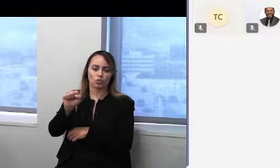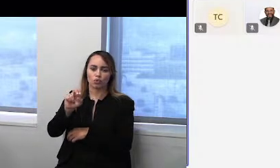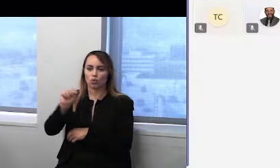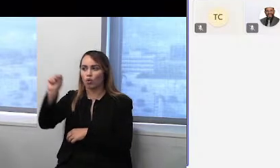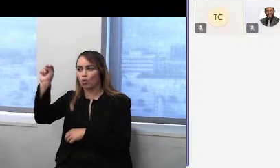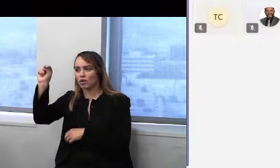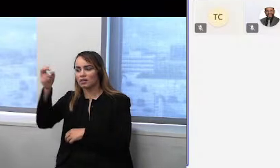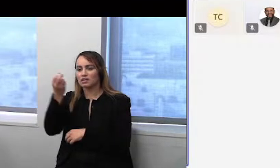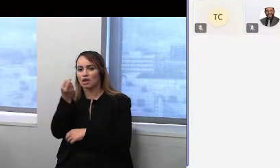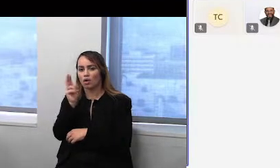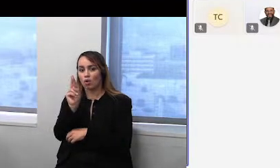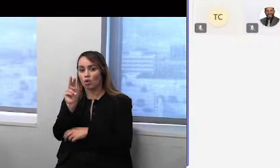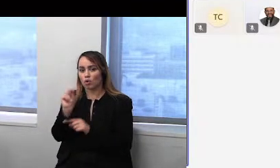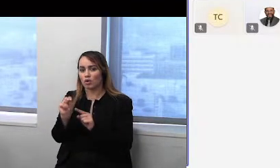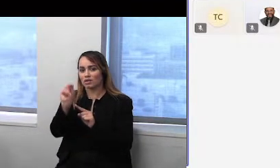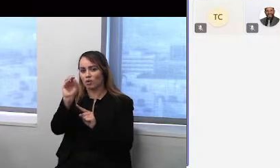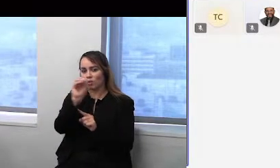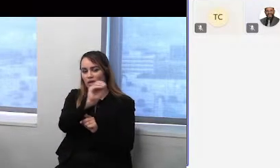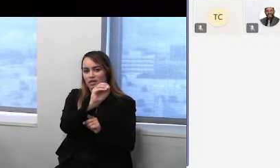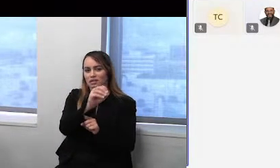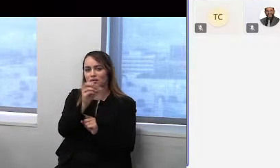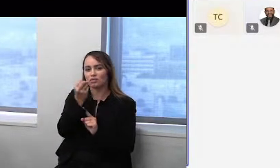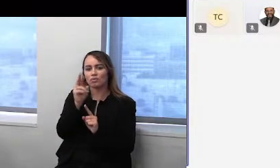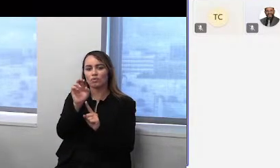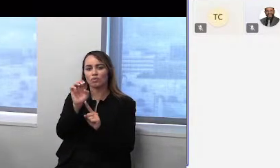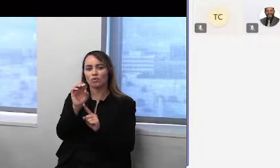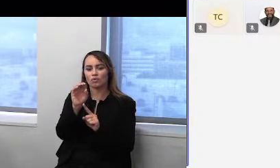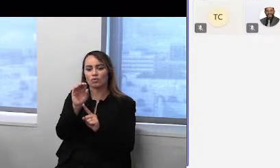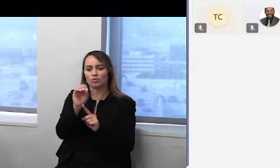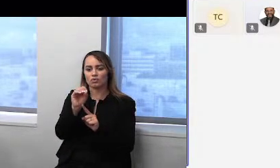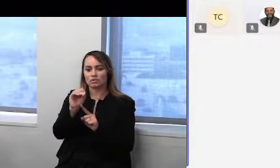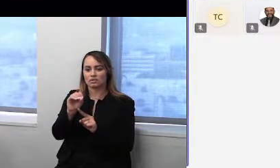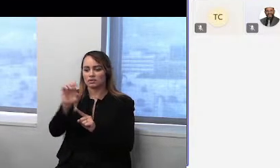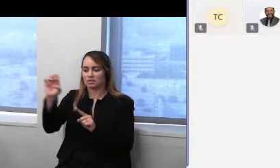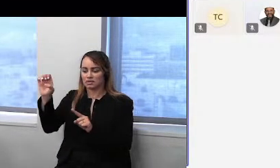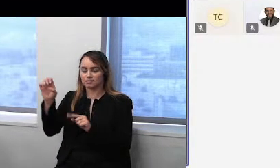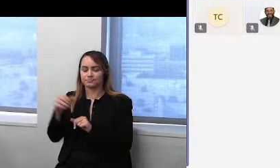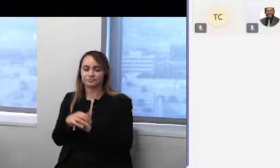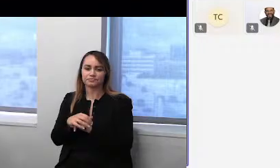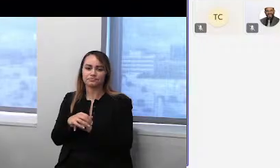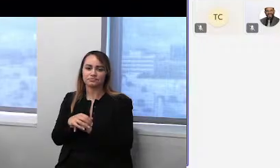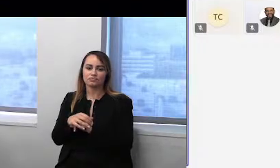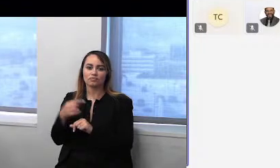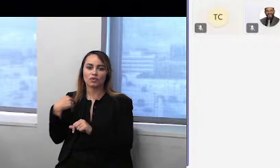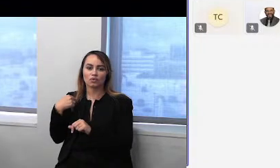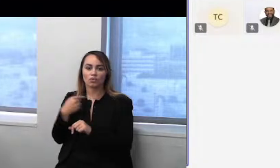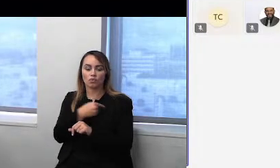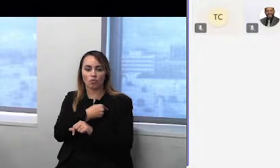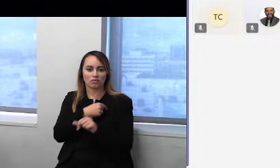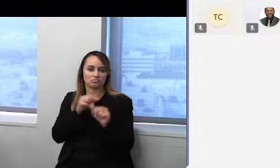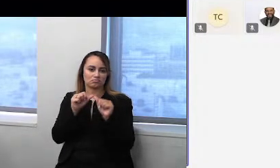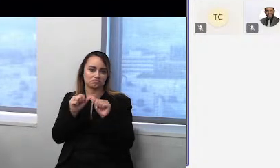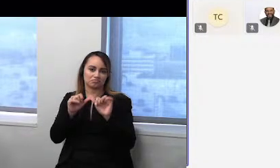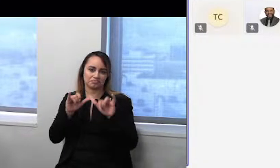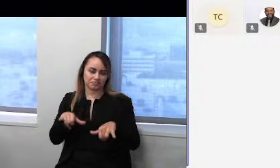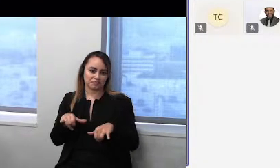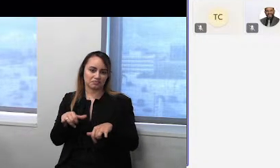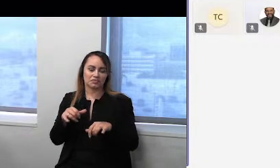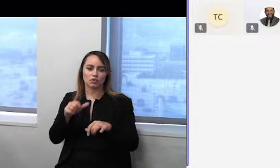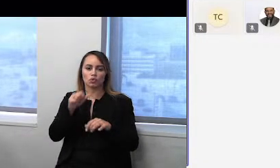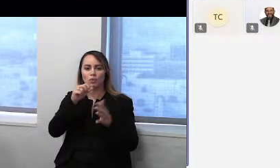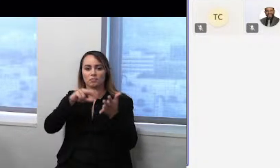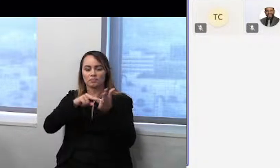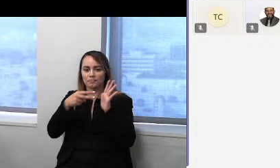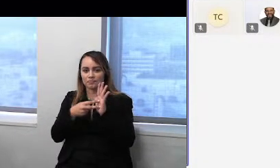where our load is. Our load profile has not changed significantly, but we're seeing a lot of the renewable distributed